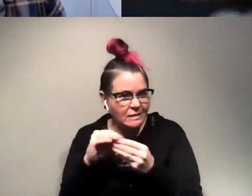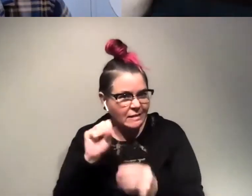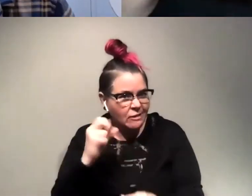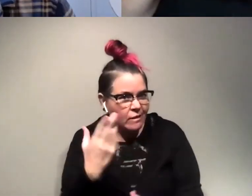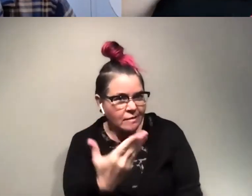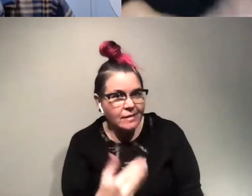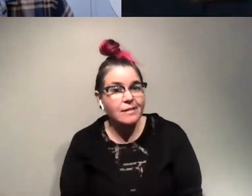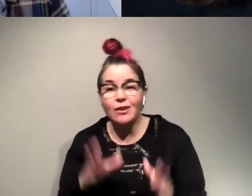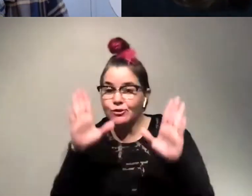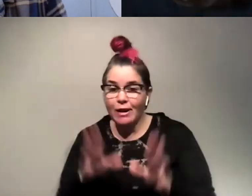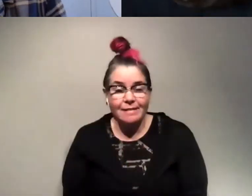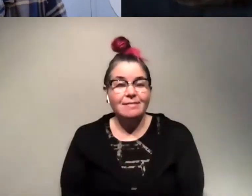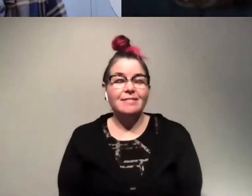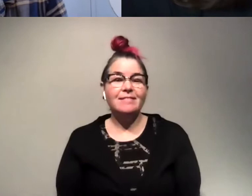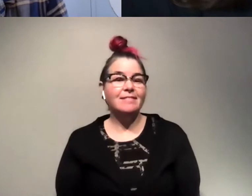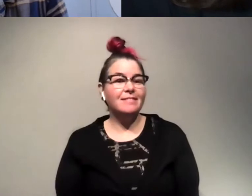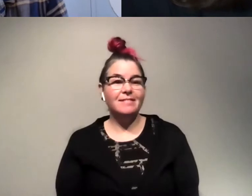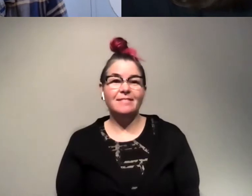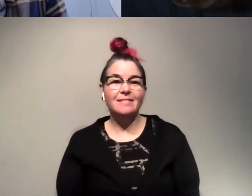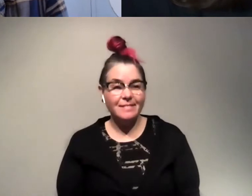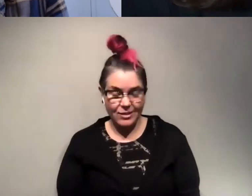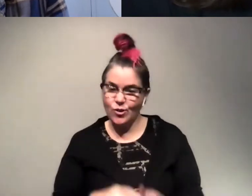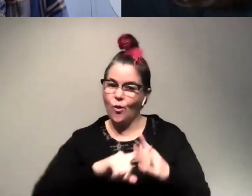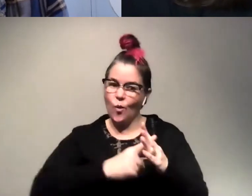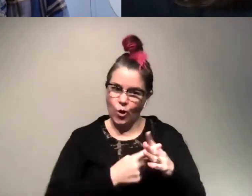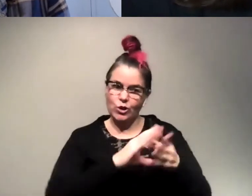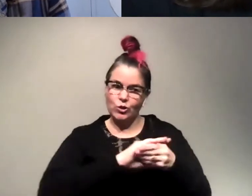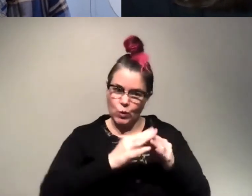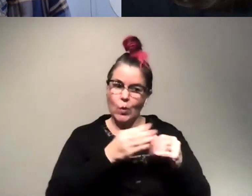sounds great. You've given us an origin story, and